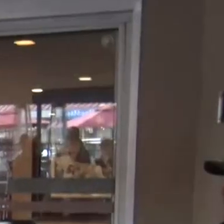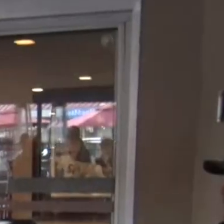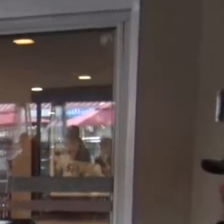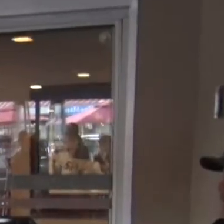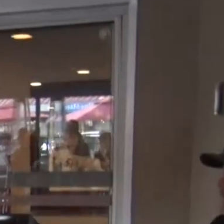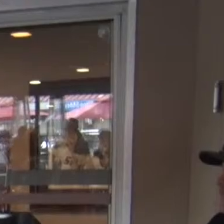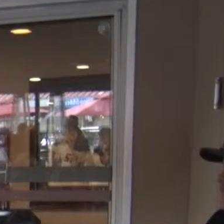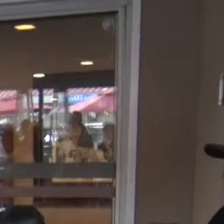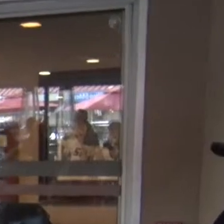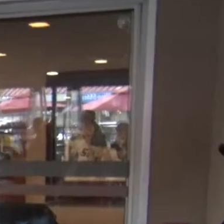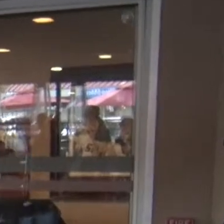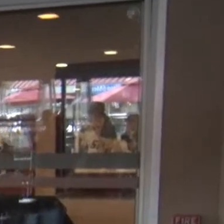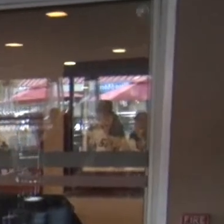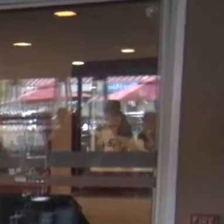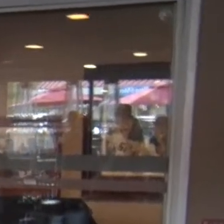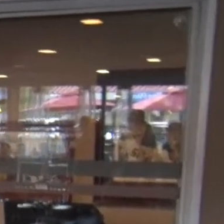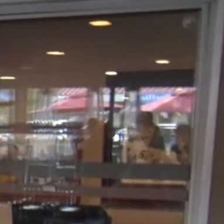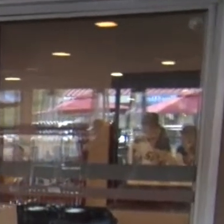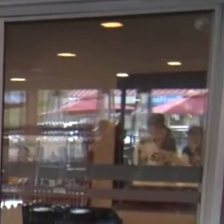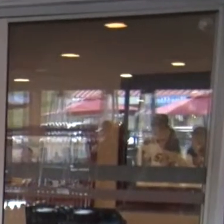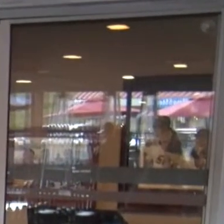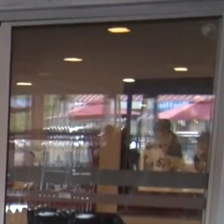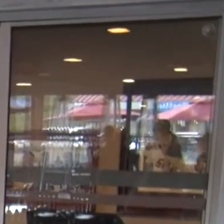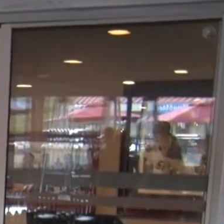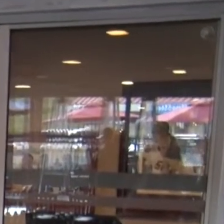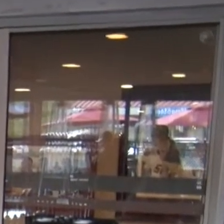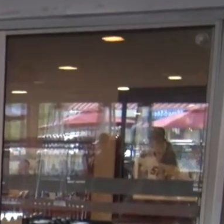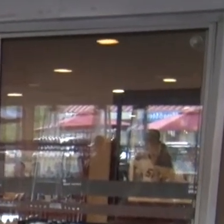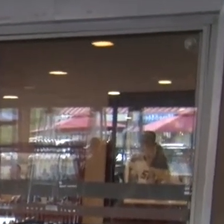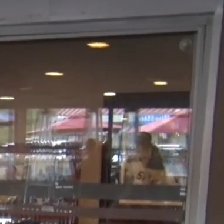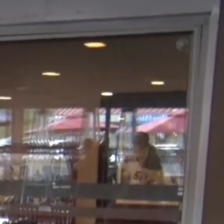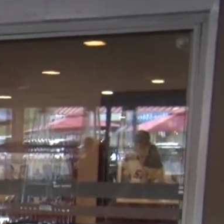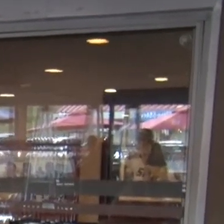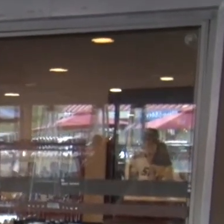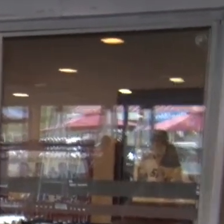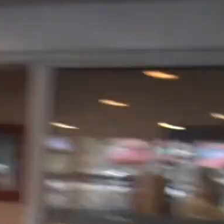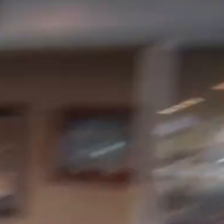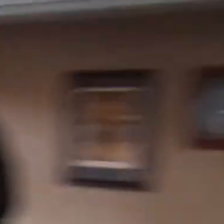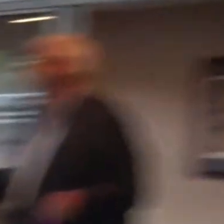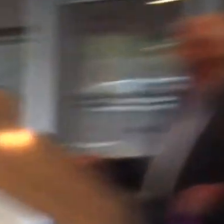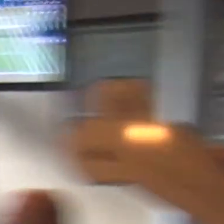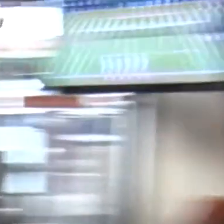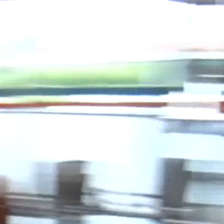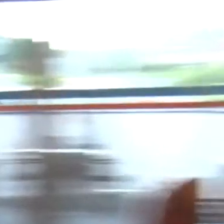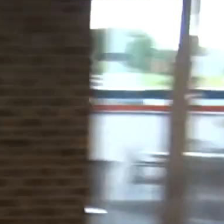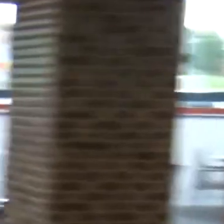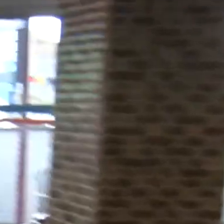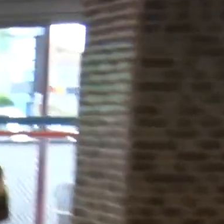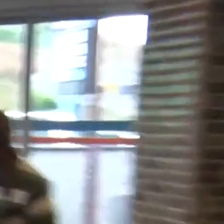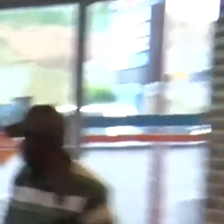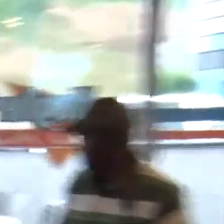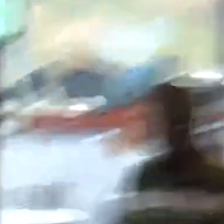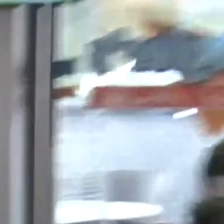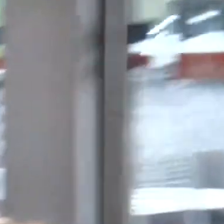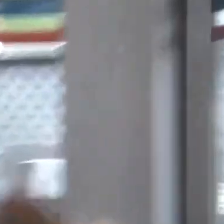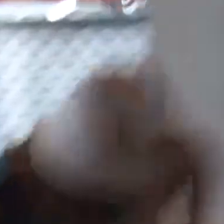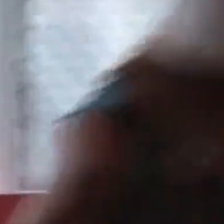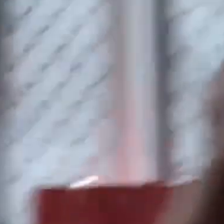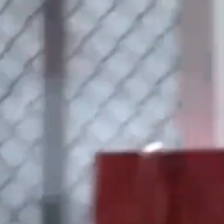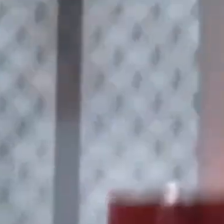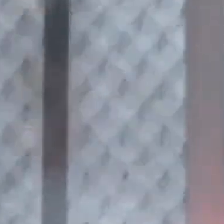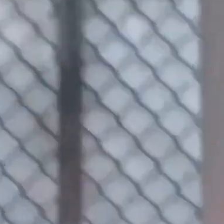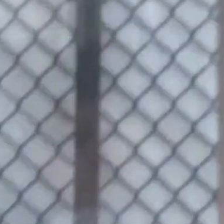The next millionaire in the state of West Virginia. Where's Sharon Turner? Oh my.